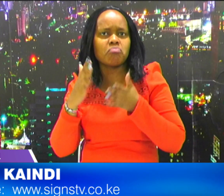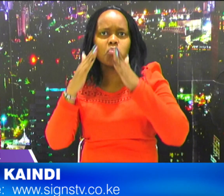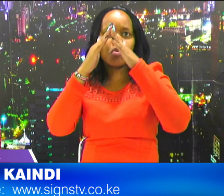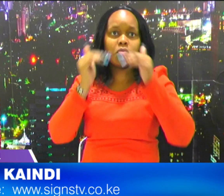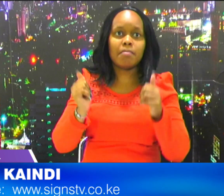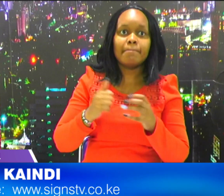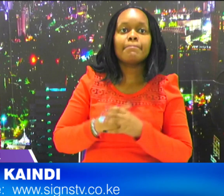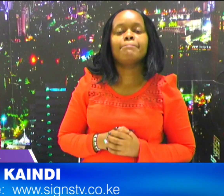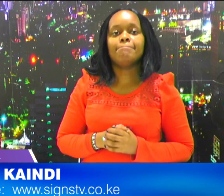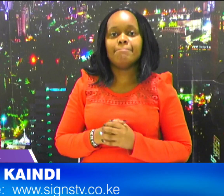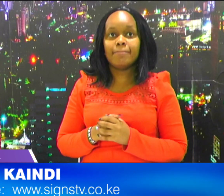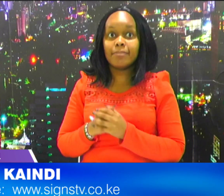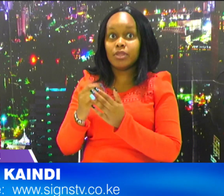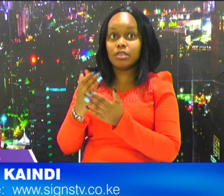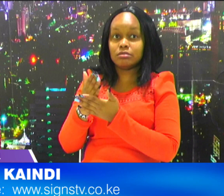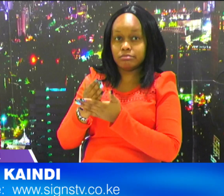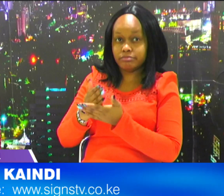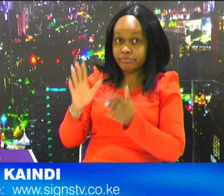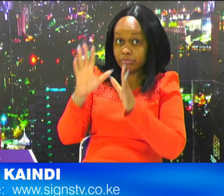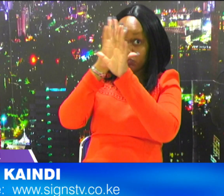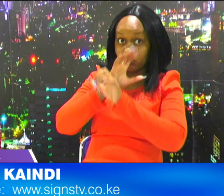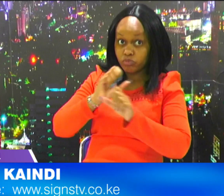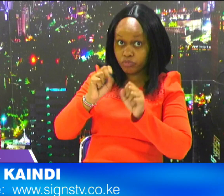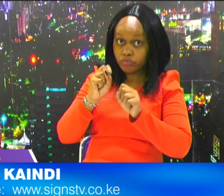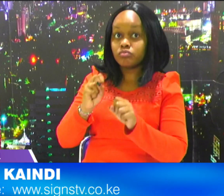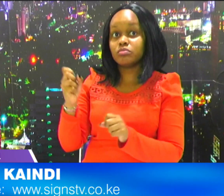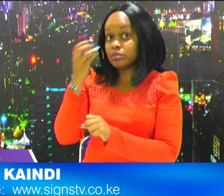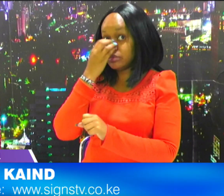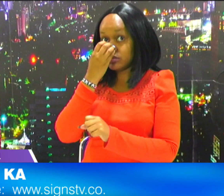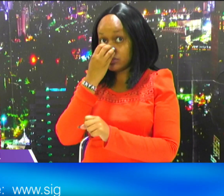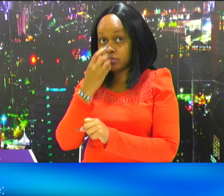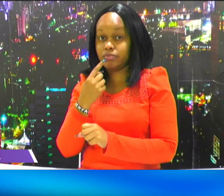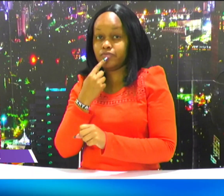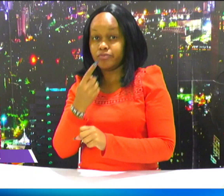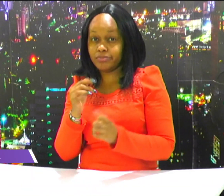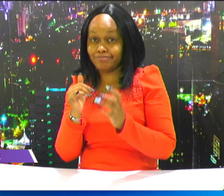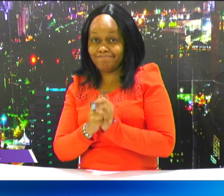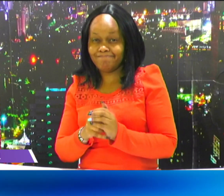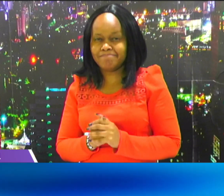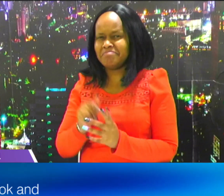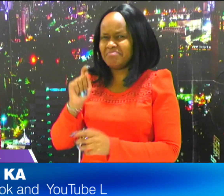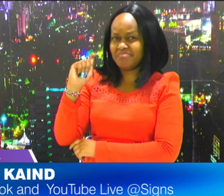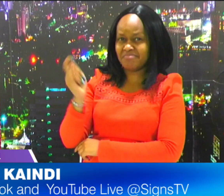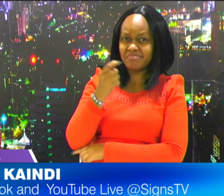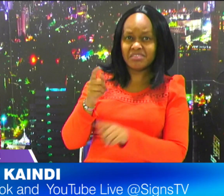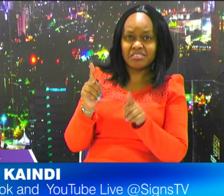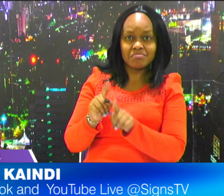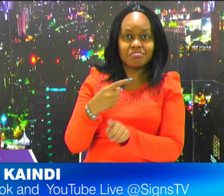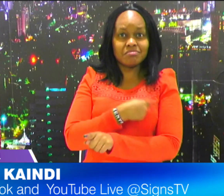existing opportunities in the energy, water, and housing sectors. President